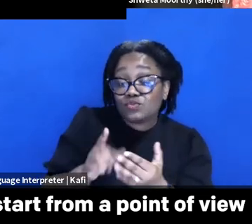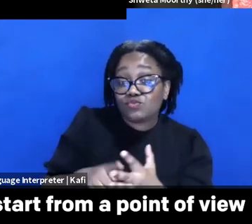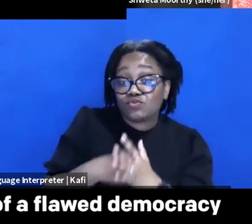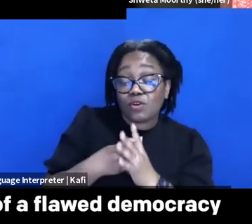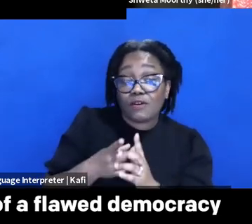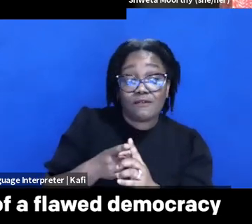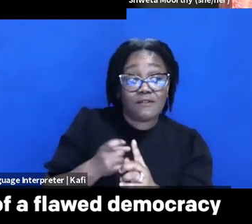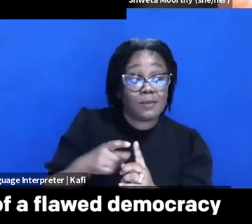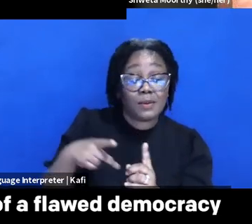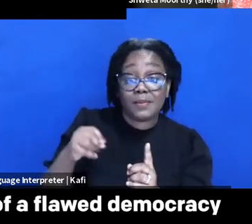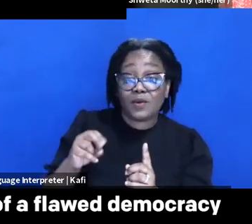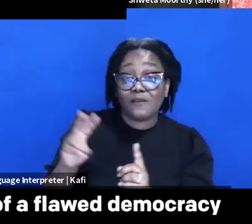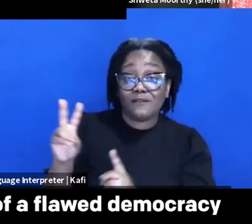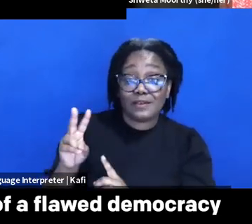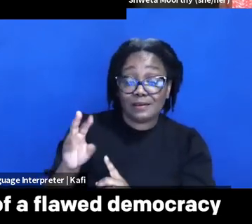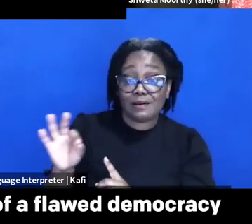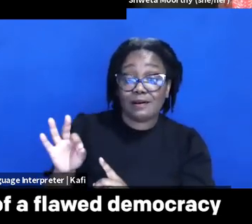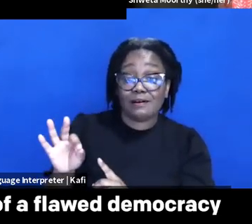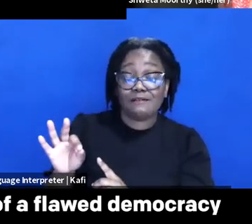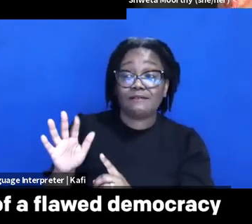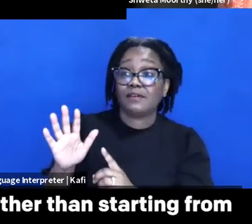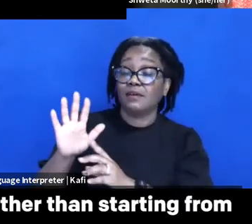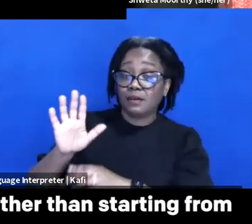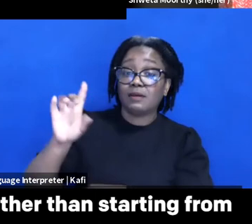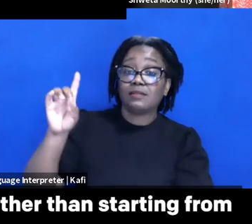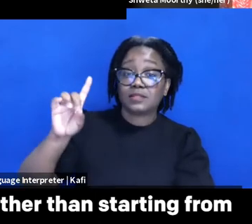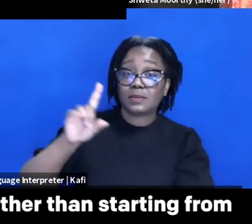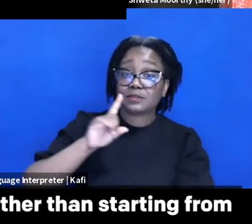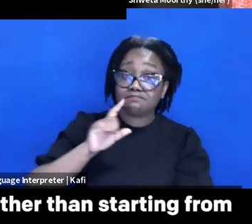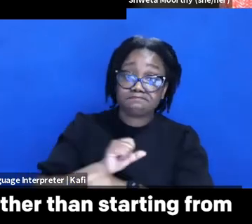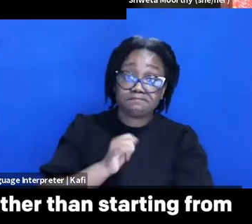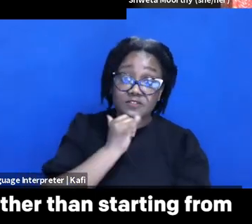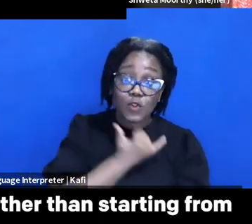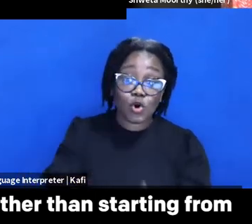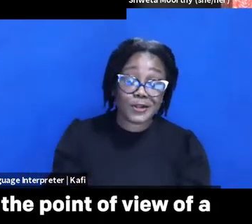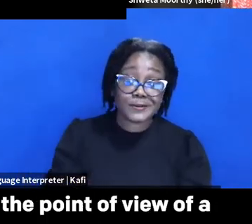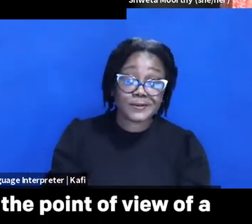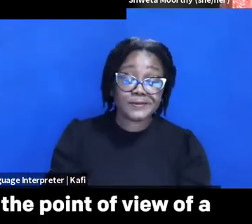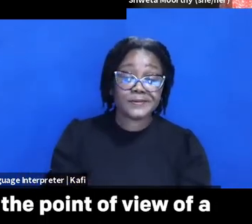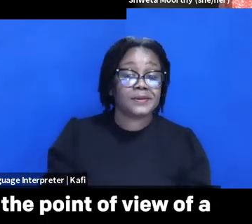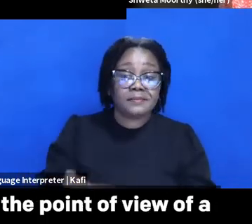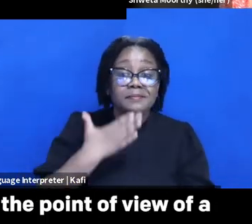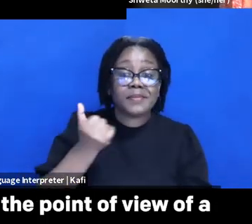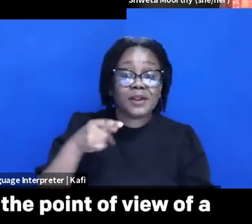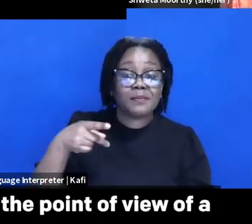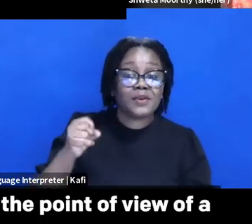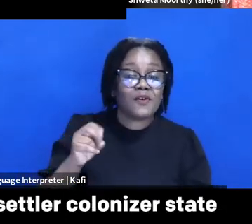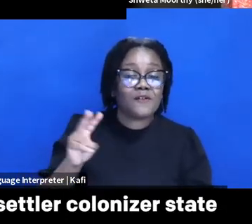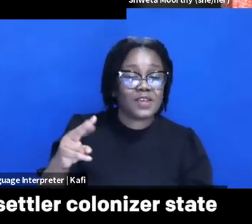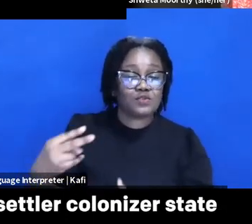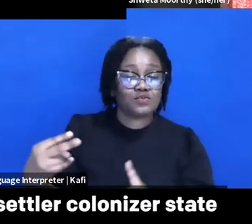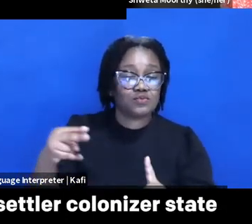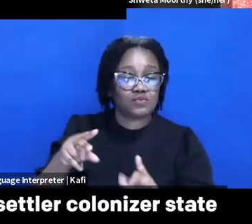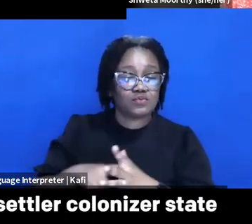view of a flawed democracy rather than starting from the point of view of a